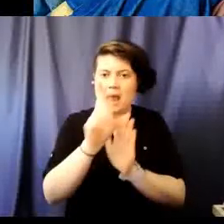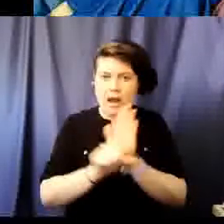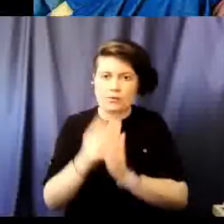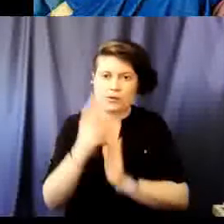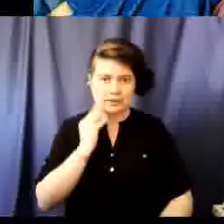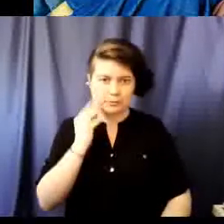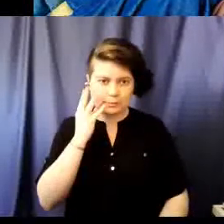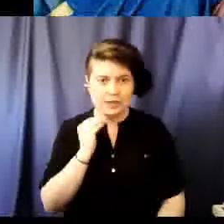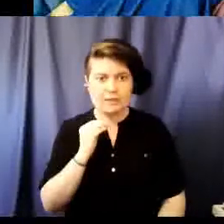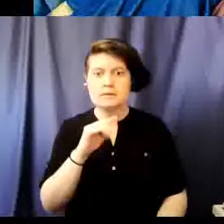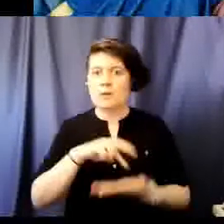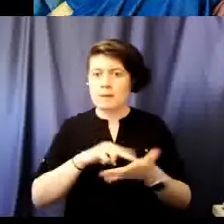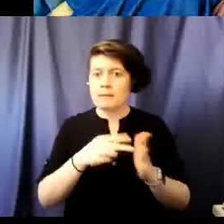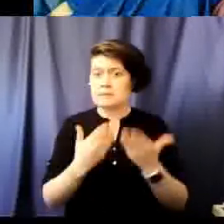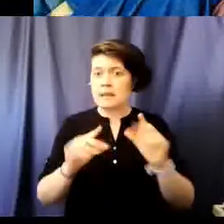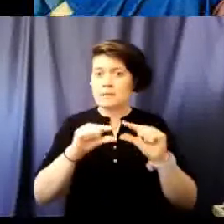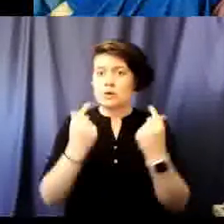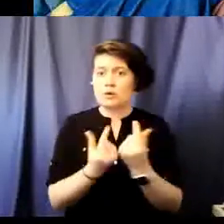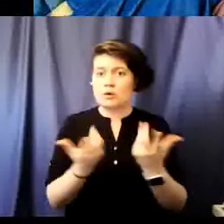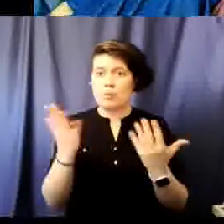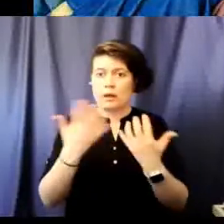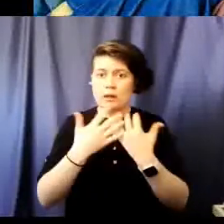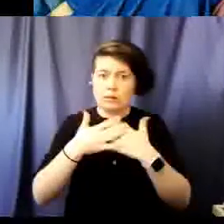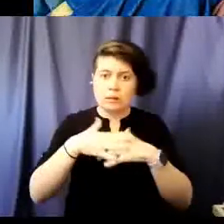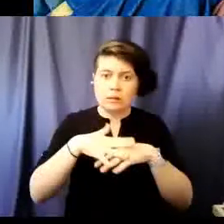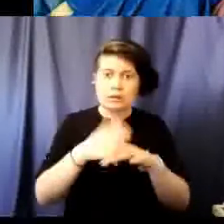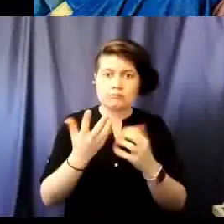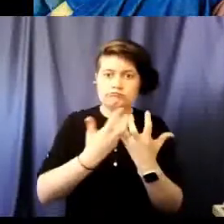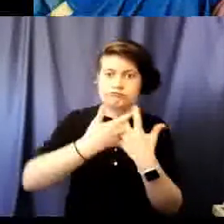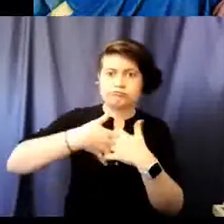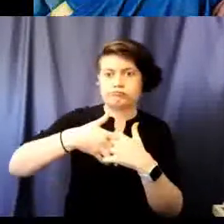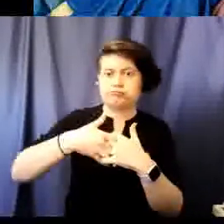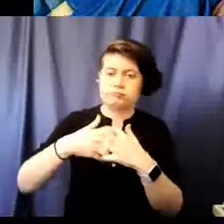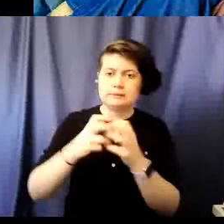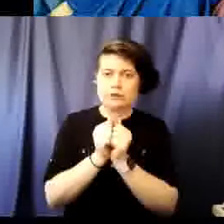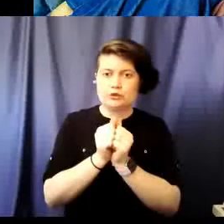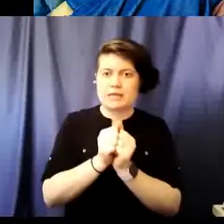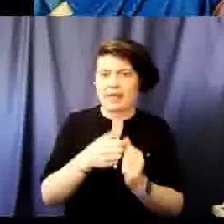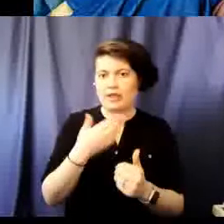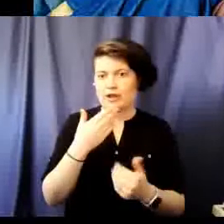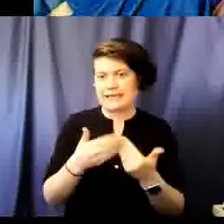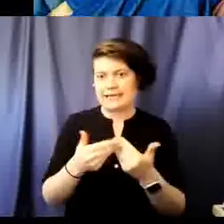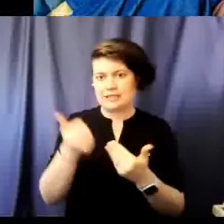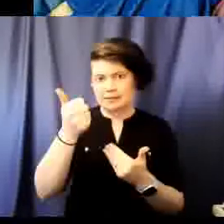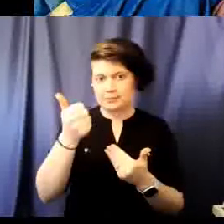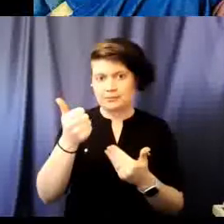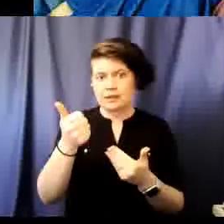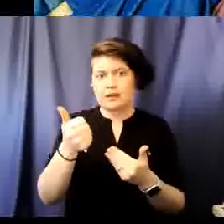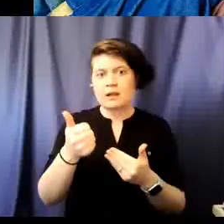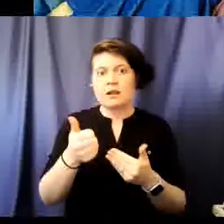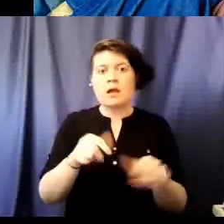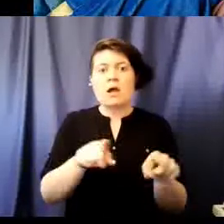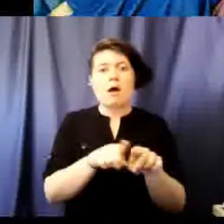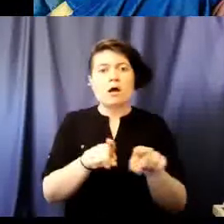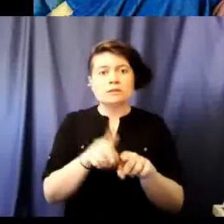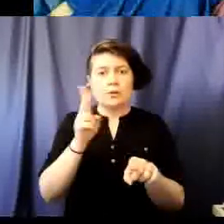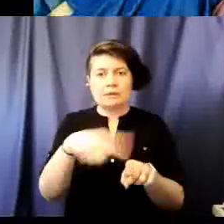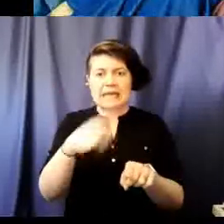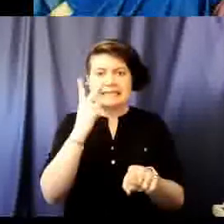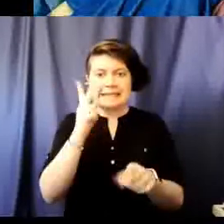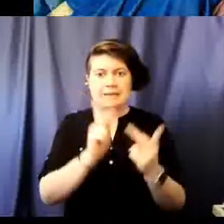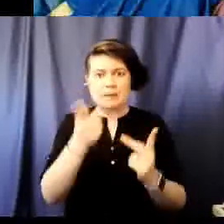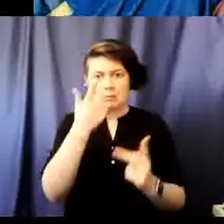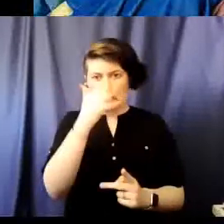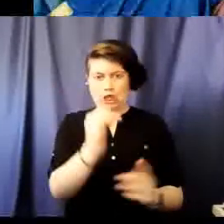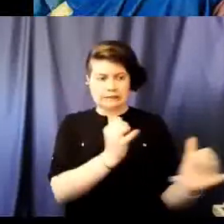group cohesion. It also allows survivors to see someone who is more like them in the different stages of the healing journey, and we saw that with Scott